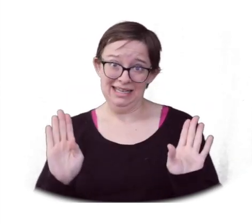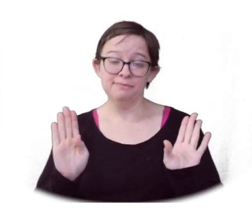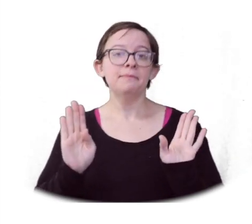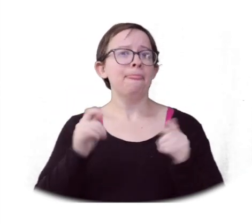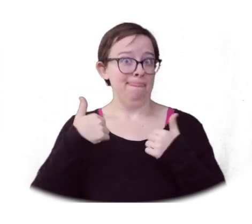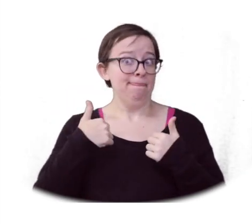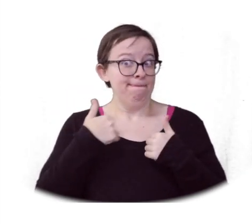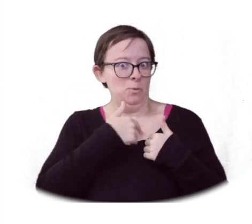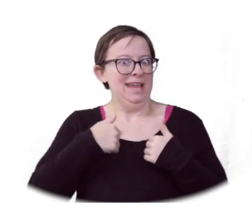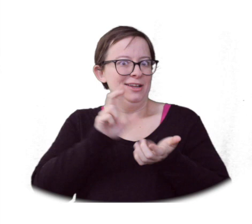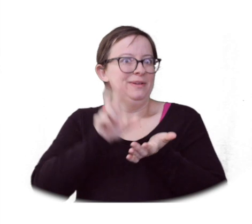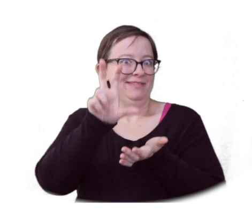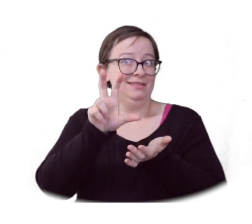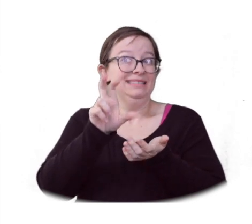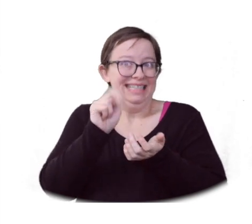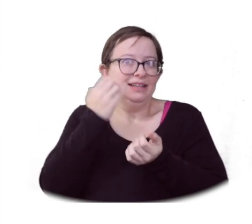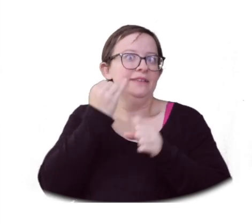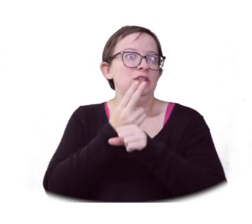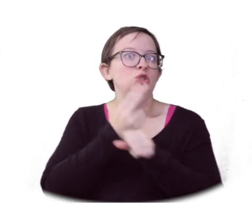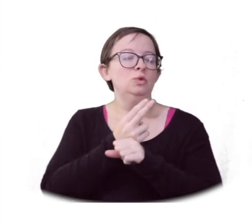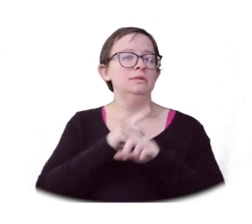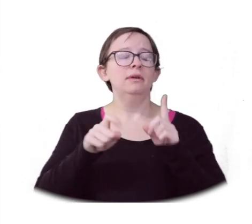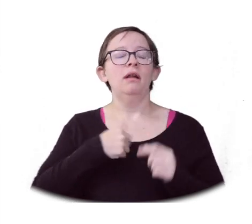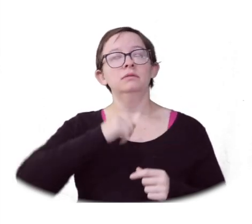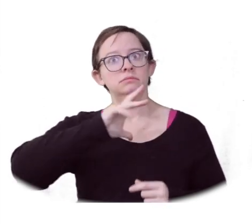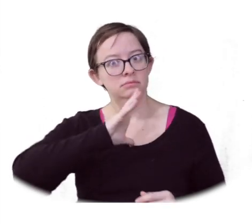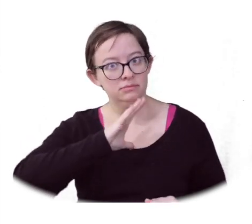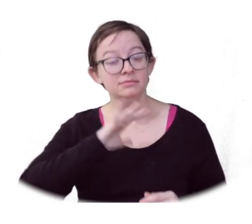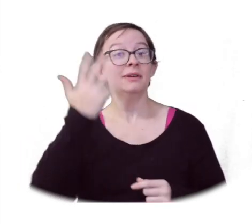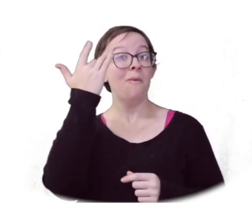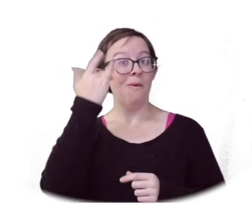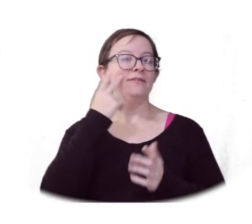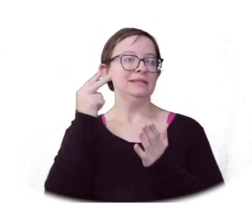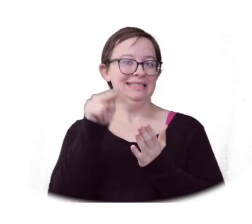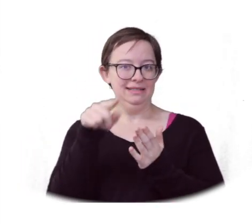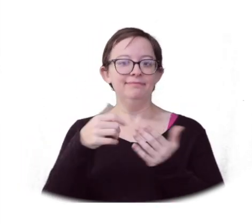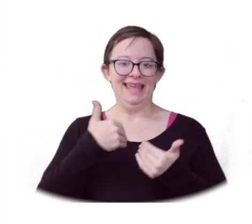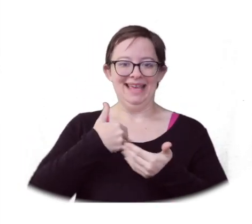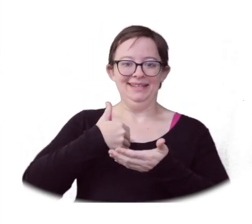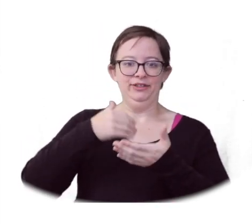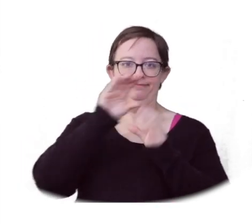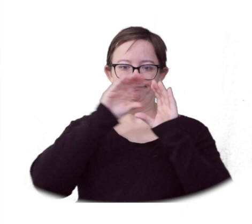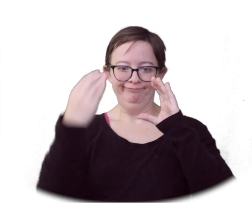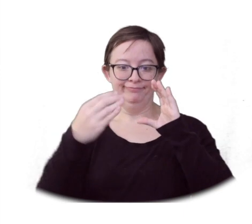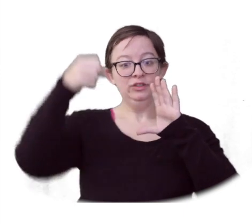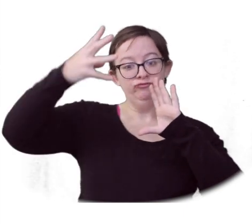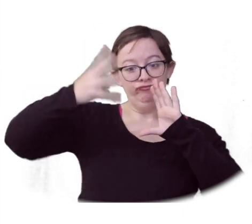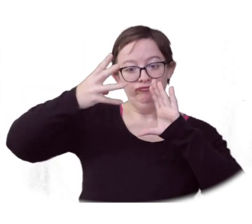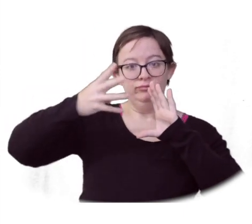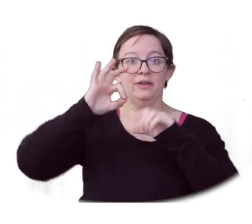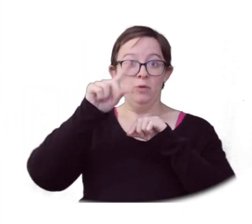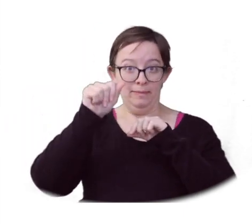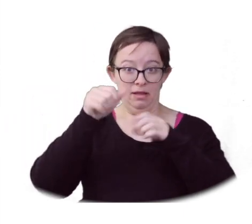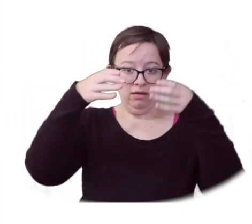kidding. It was an investment for us, even used, but I really liked this because, as you can see here, it has a canister. You